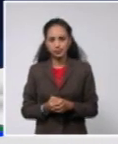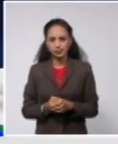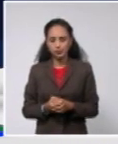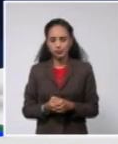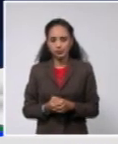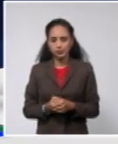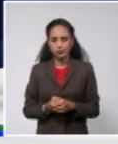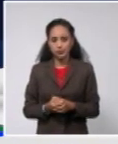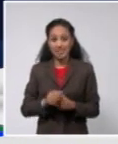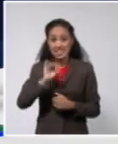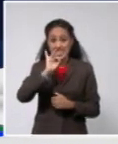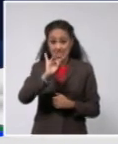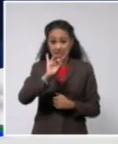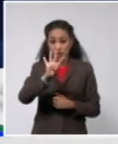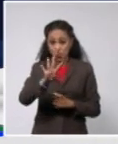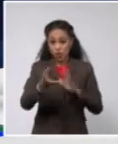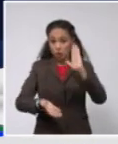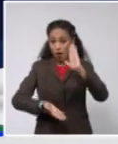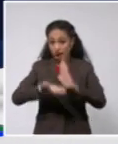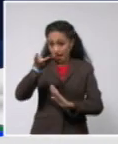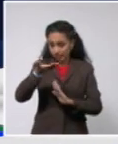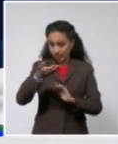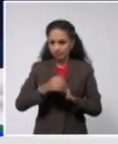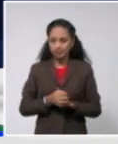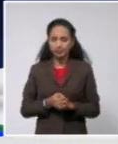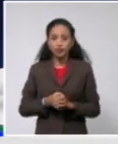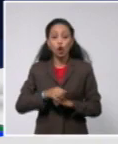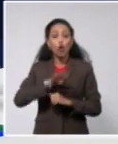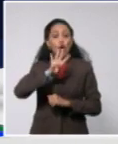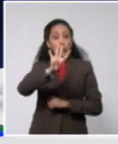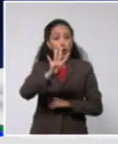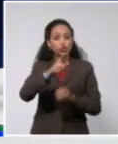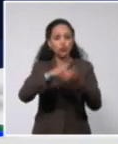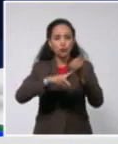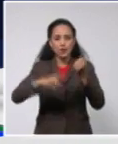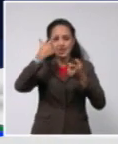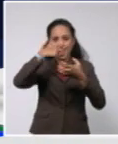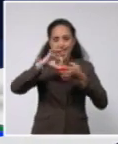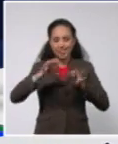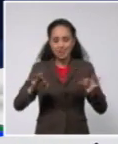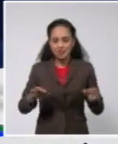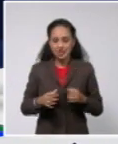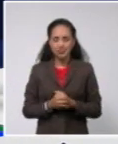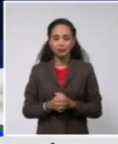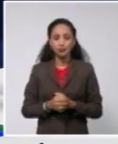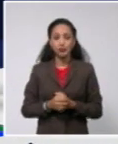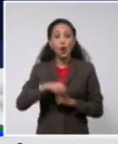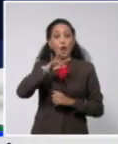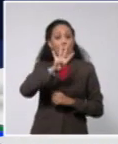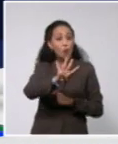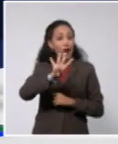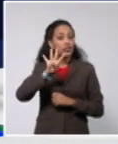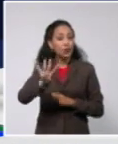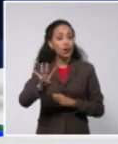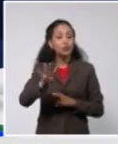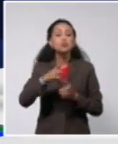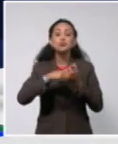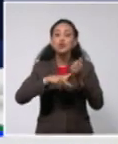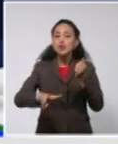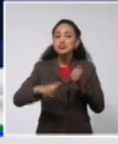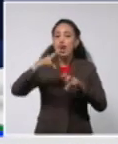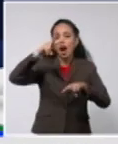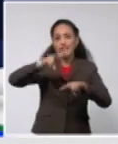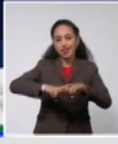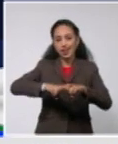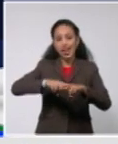Today, 3 patients being treated in hospitals in Camagüey and Ciego de Ávila continue to be in